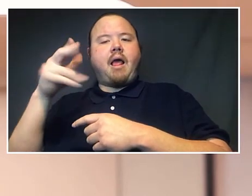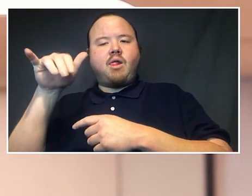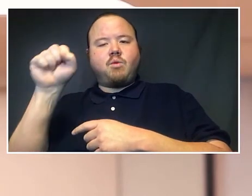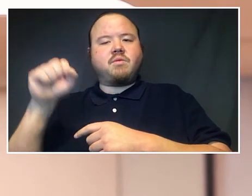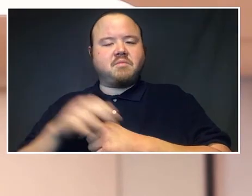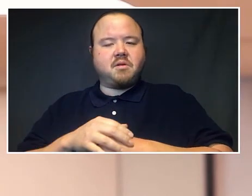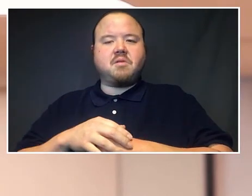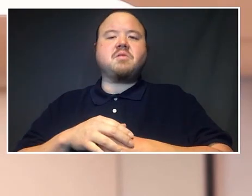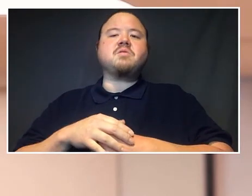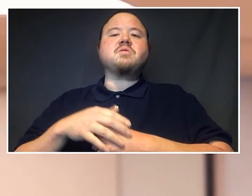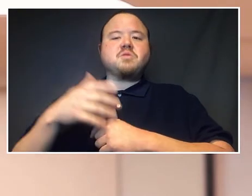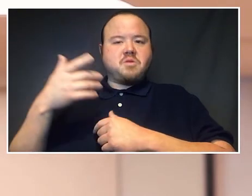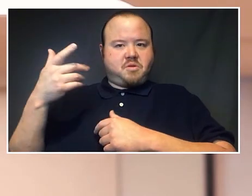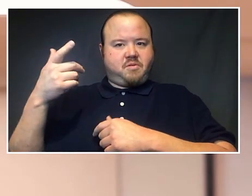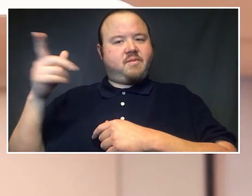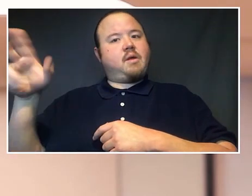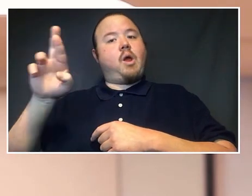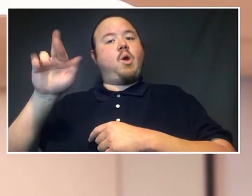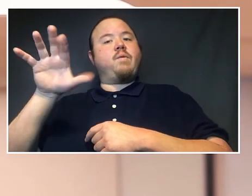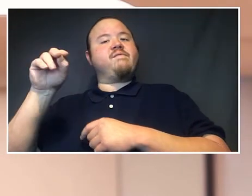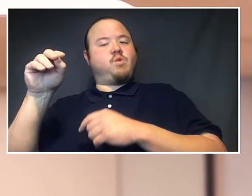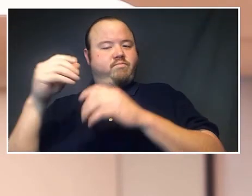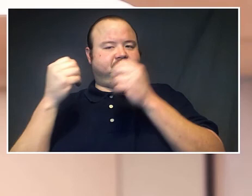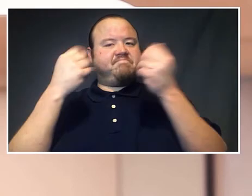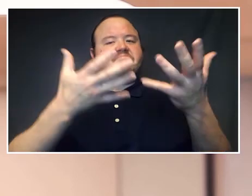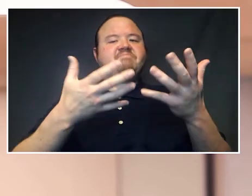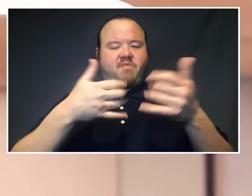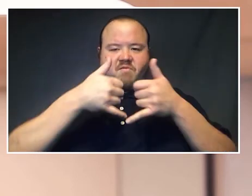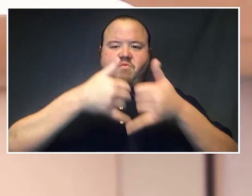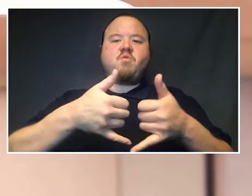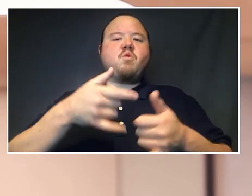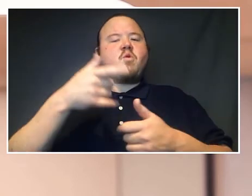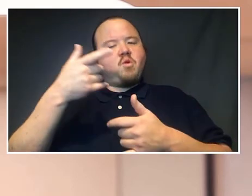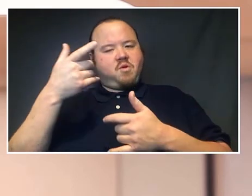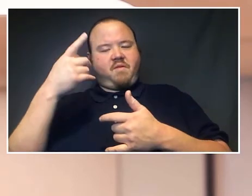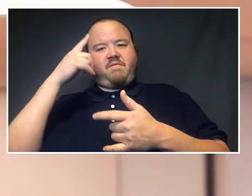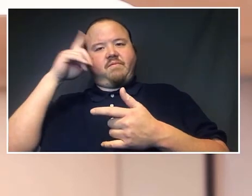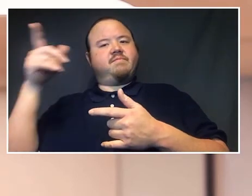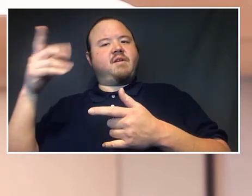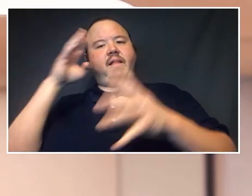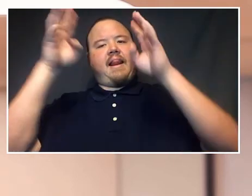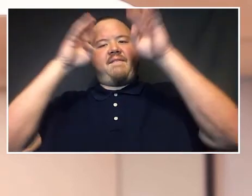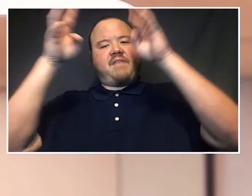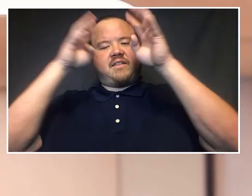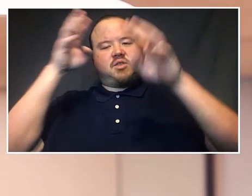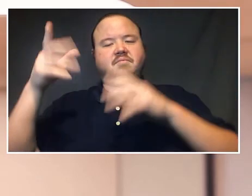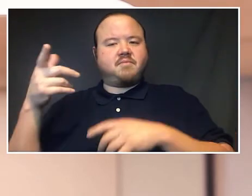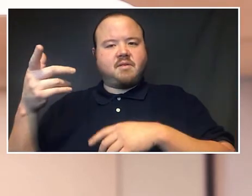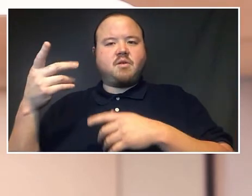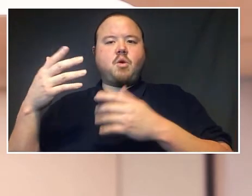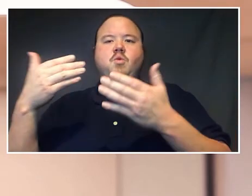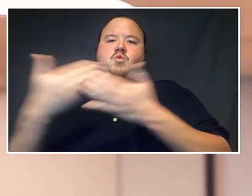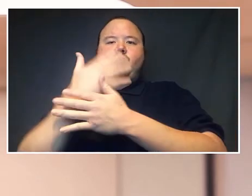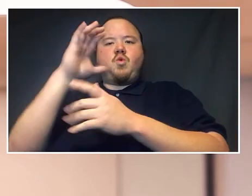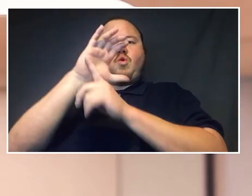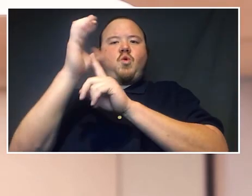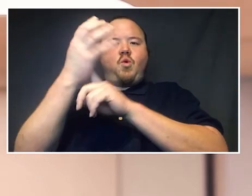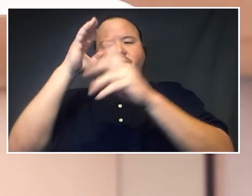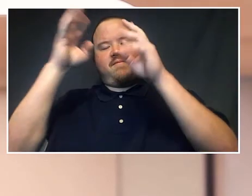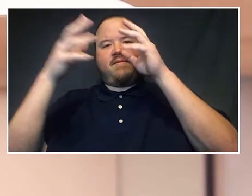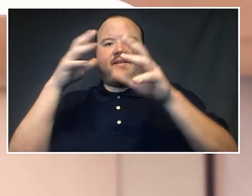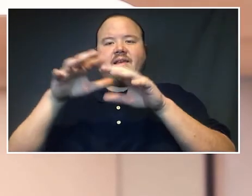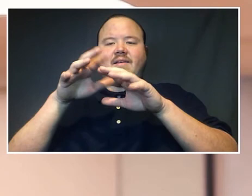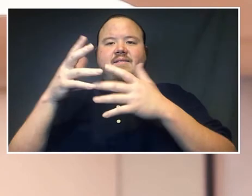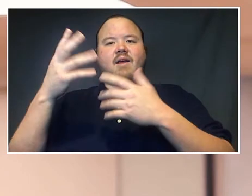2030 Eighth Bold Step, Transform Rivco through Efficiencies and Innovation. Its purpose is to promote a culture of innovation that allows the county to